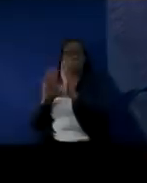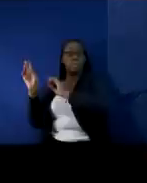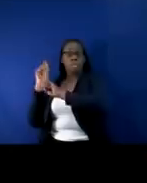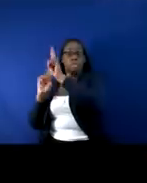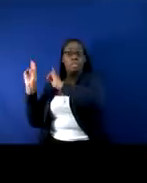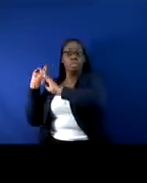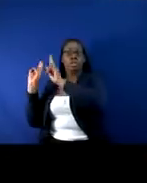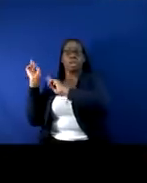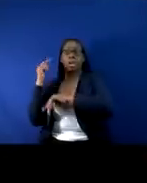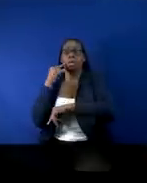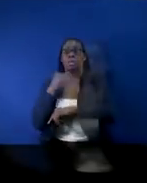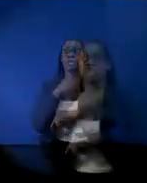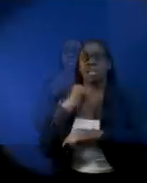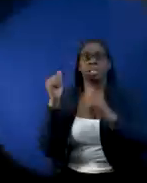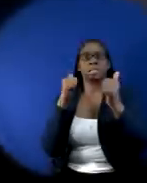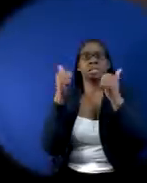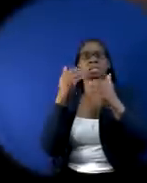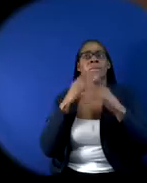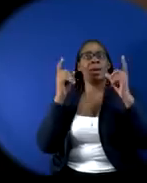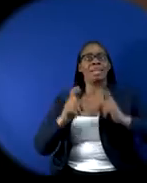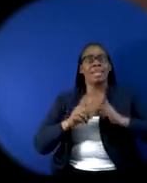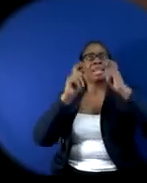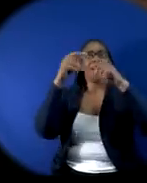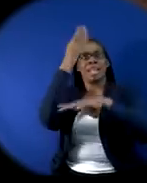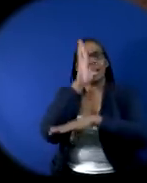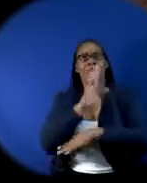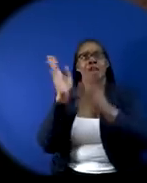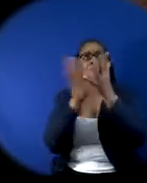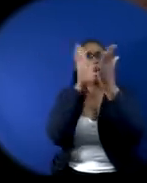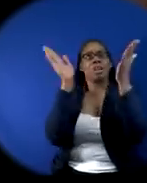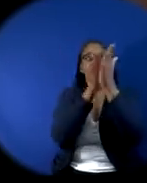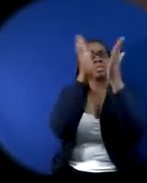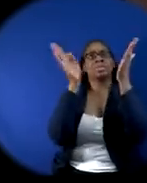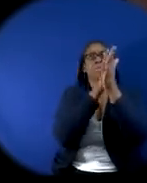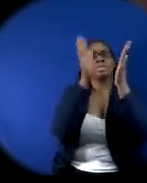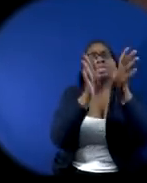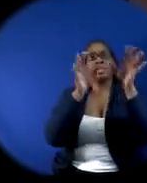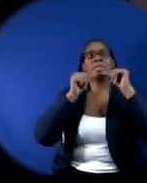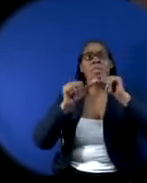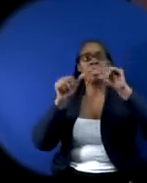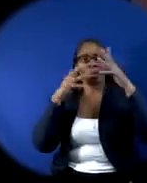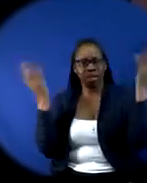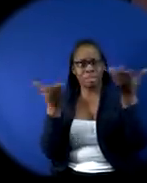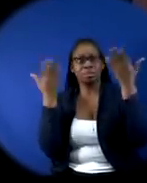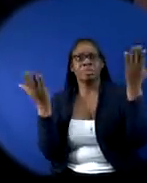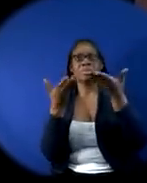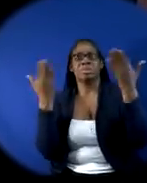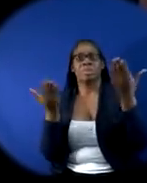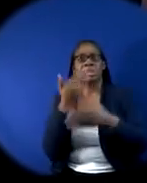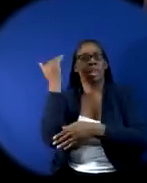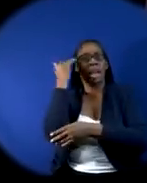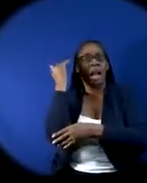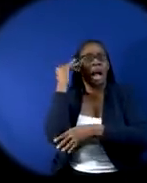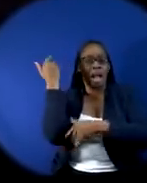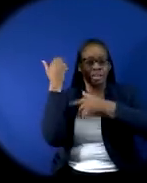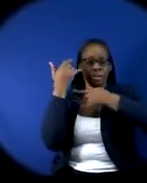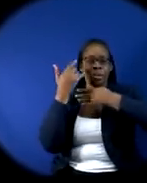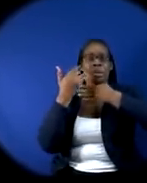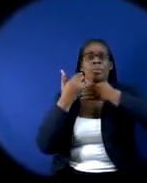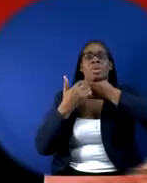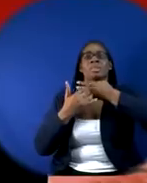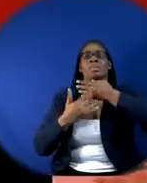give God glory today. Come on, clap your hands to God. Let's sing this song together. I know it was the blood.